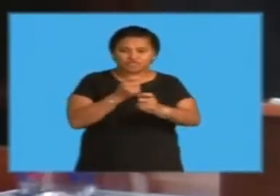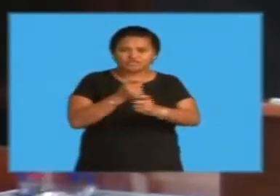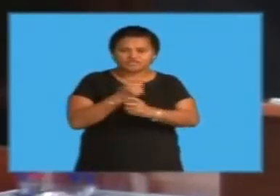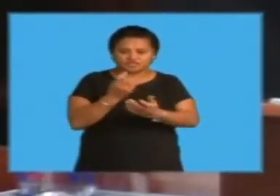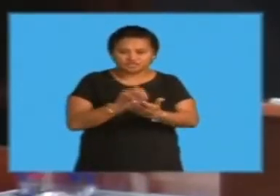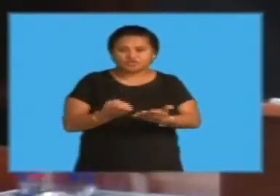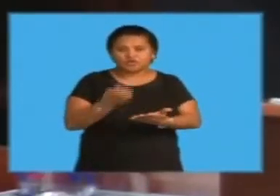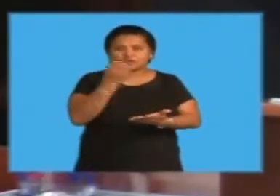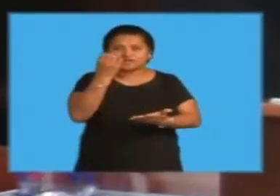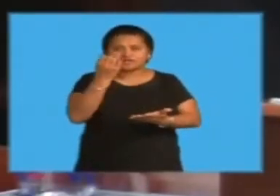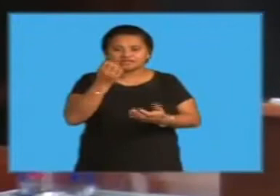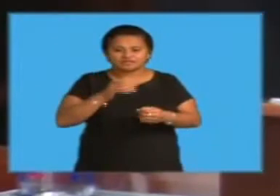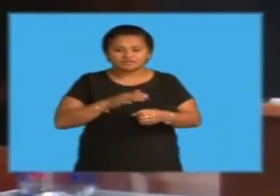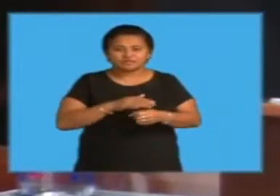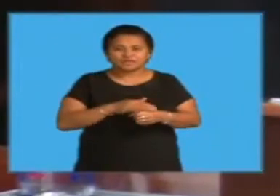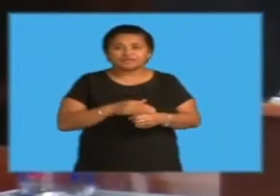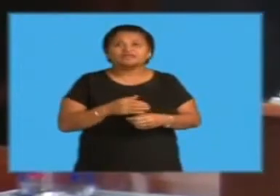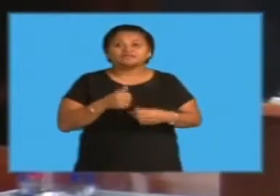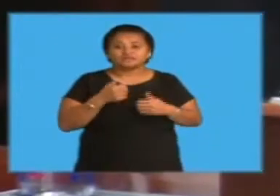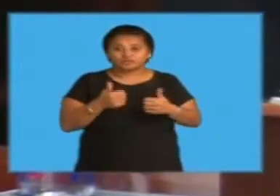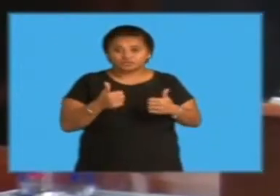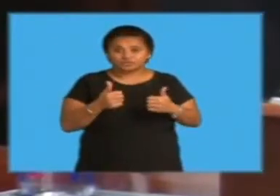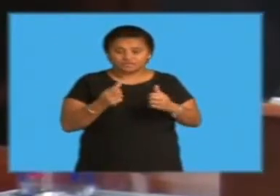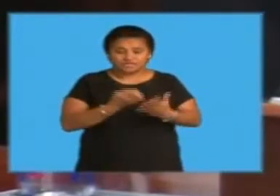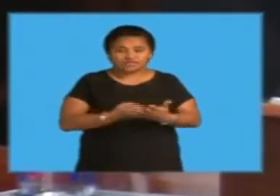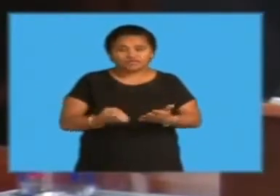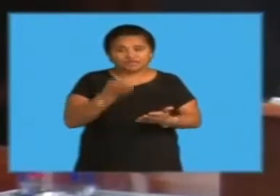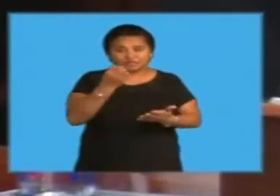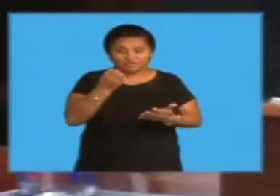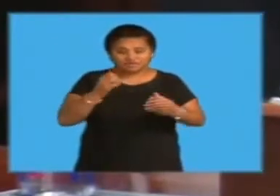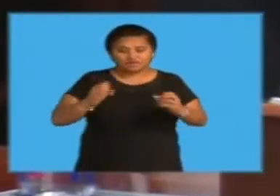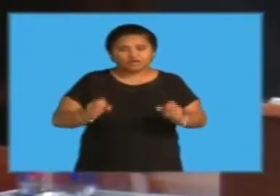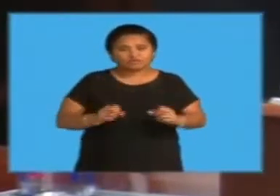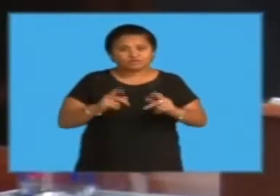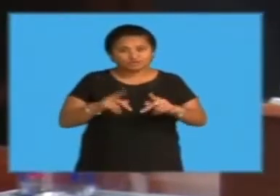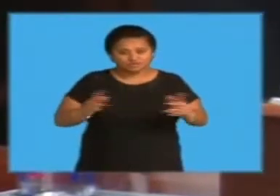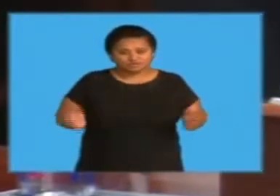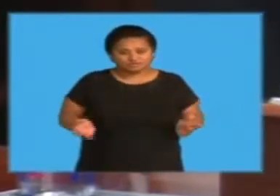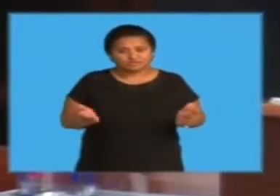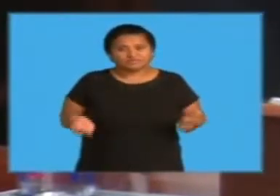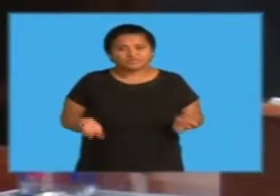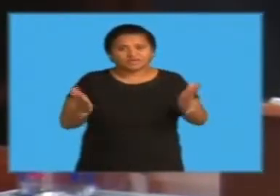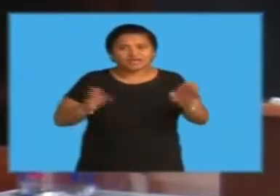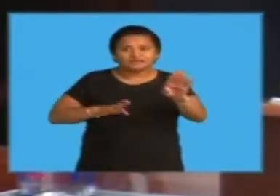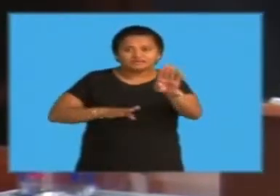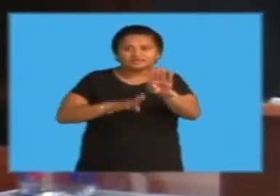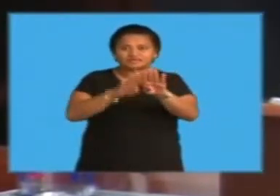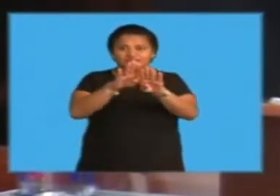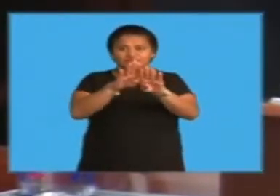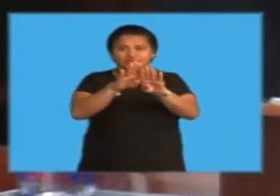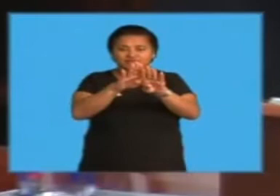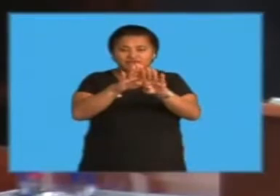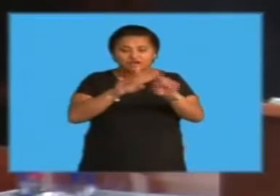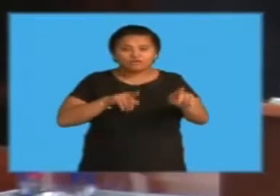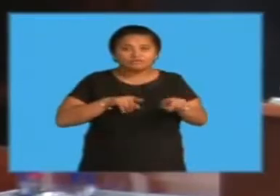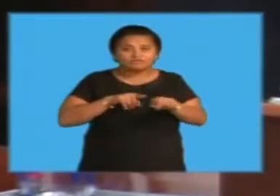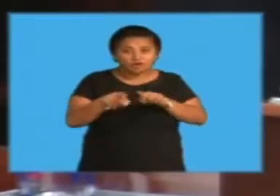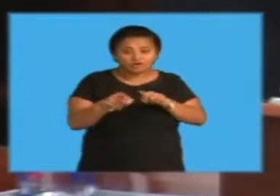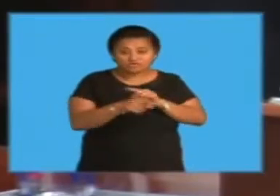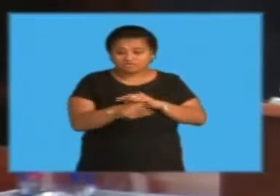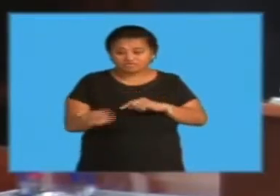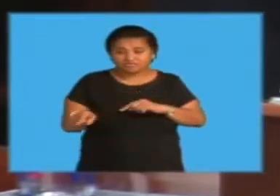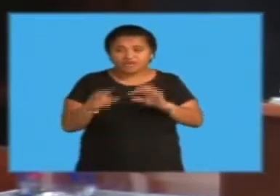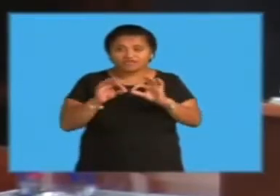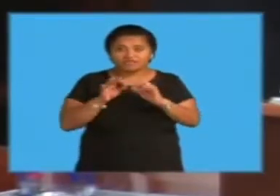increased economic opportunity, and encourage economic development. Many of these will bring laws into compliance with international